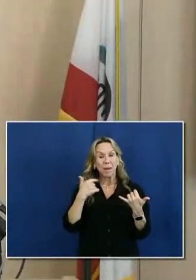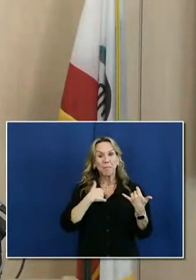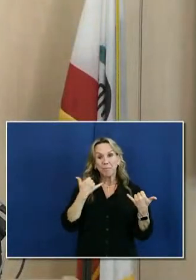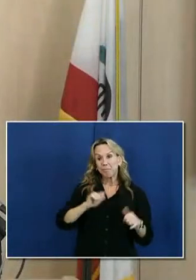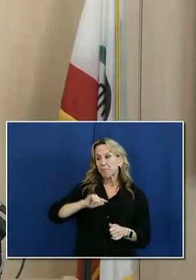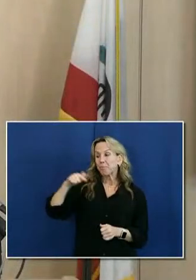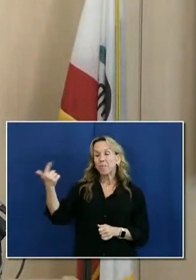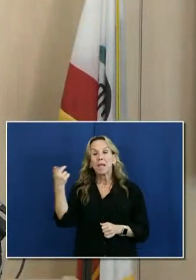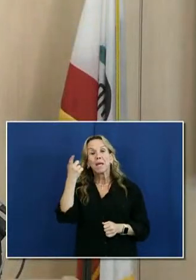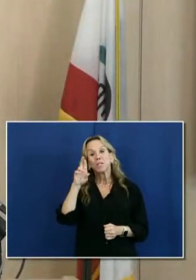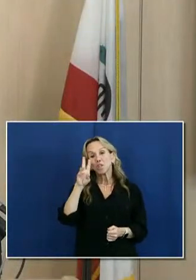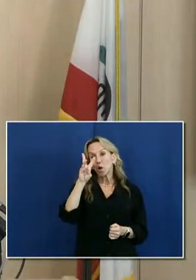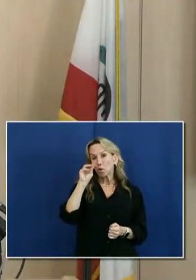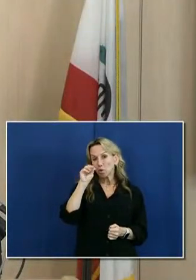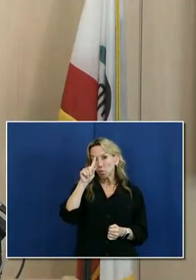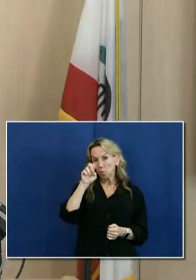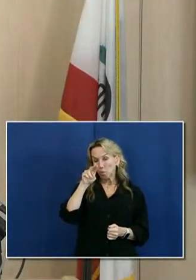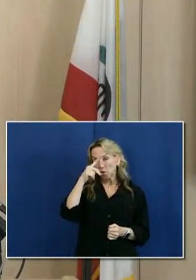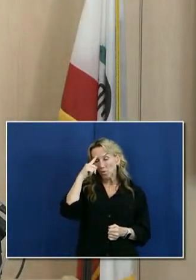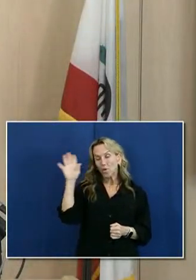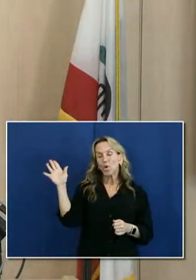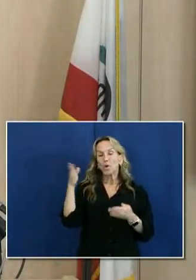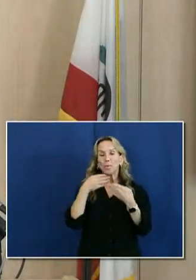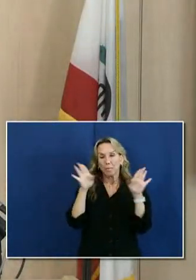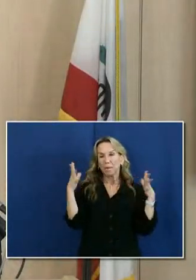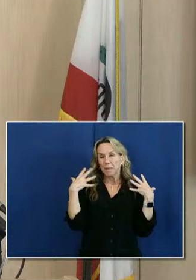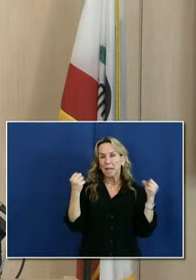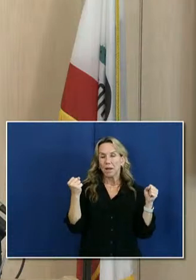over to Dr. Wooten for her public health officer's update.